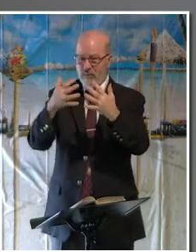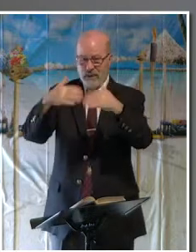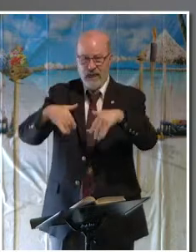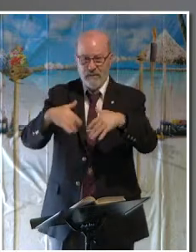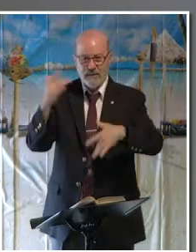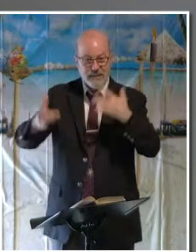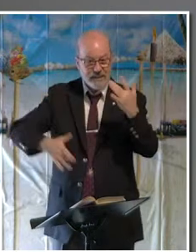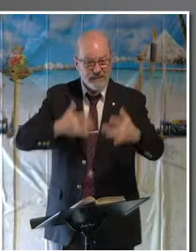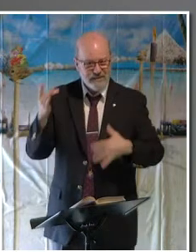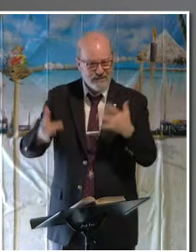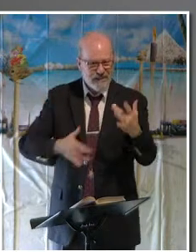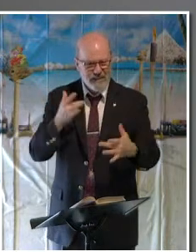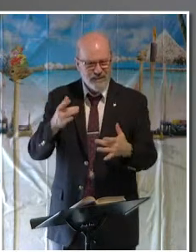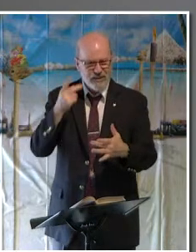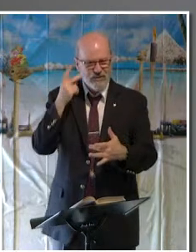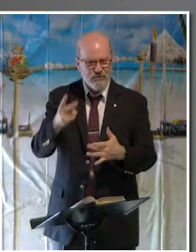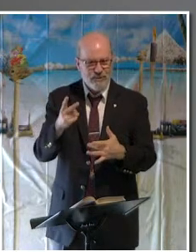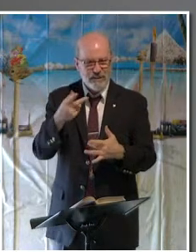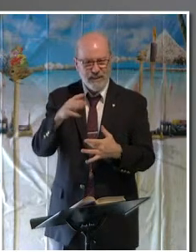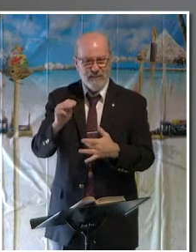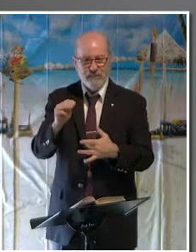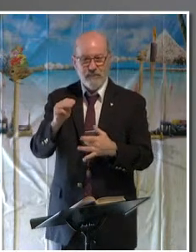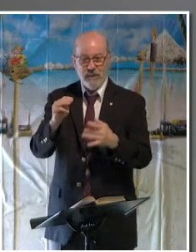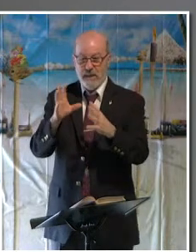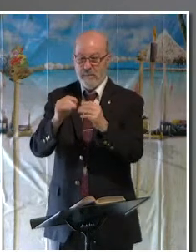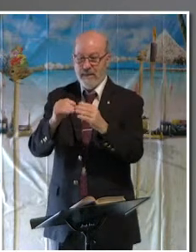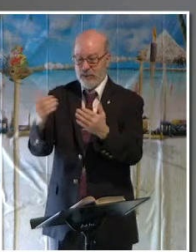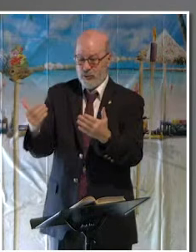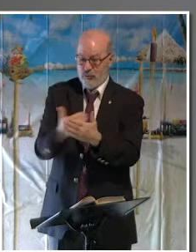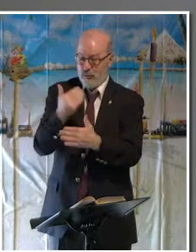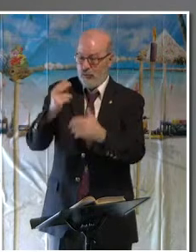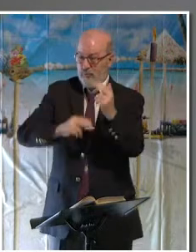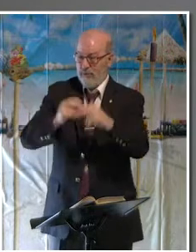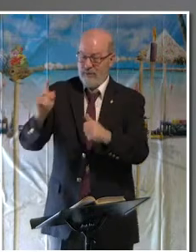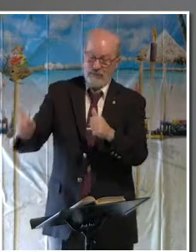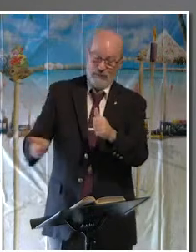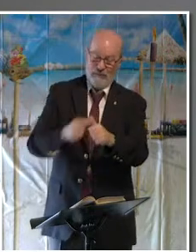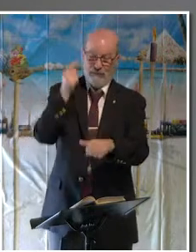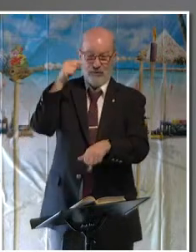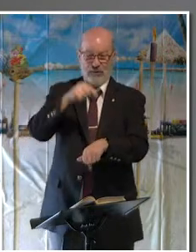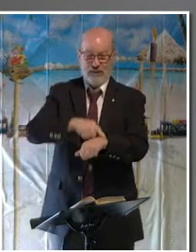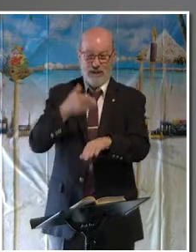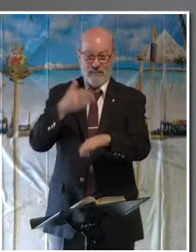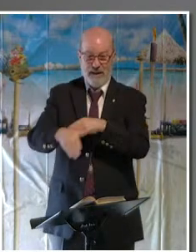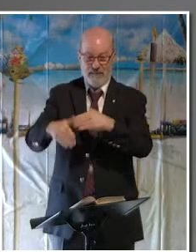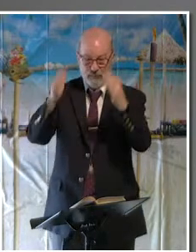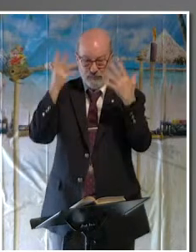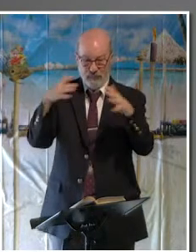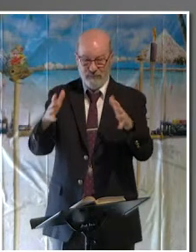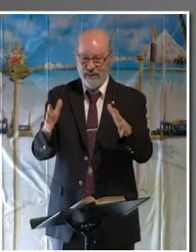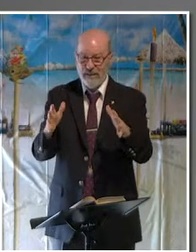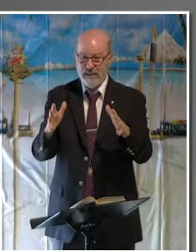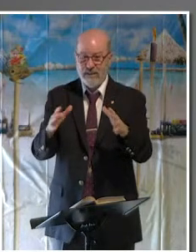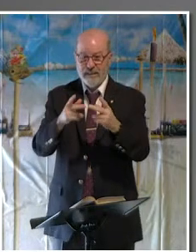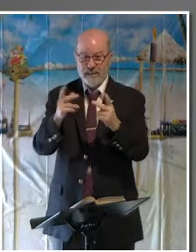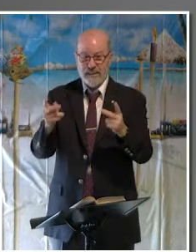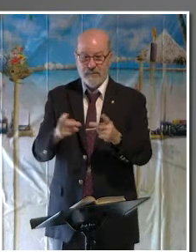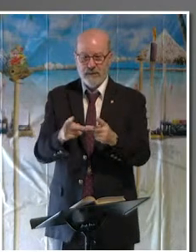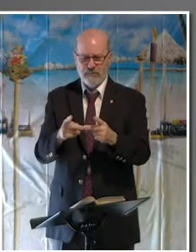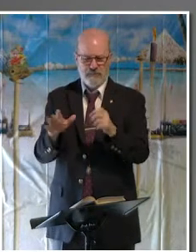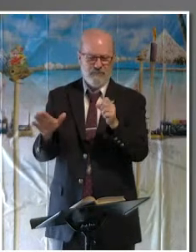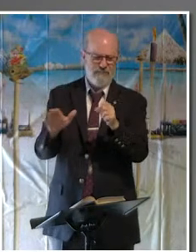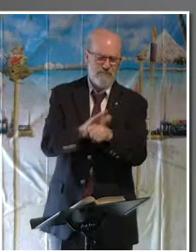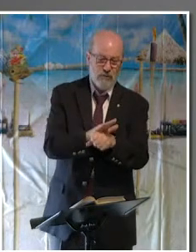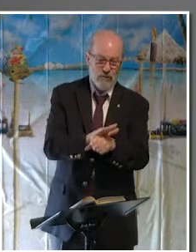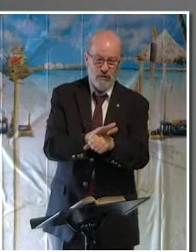How exciting it was to see them meeting in their new building for the first time after the roof was put on. The place was